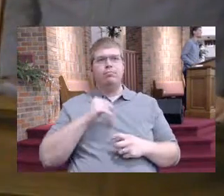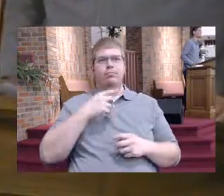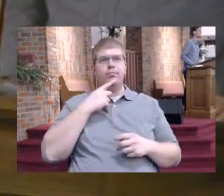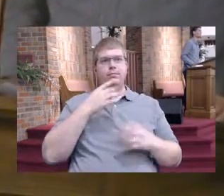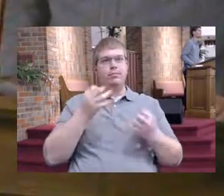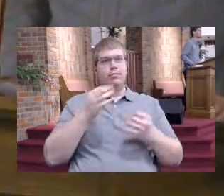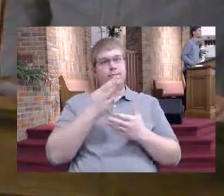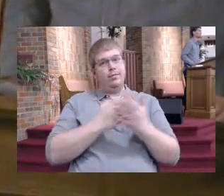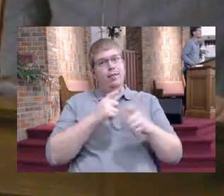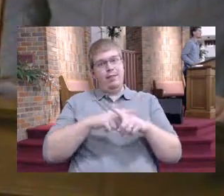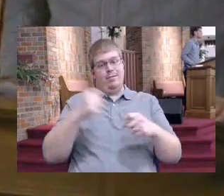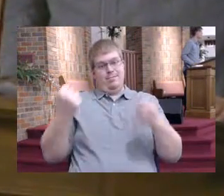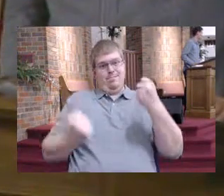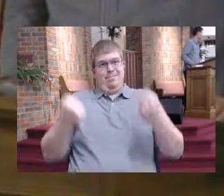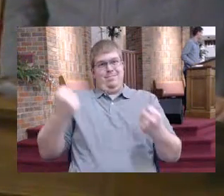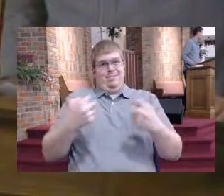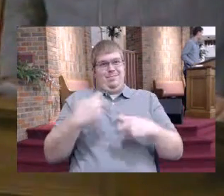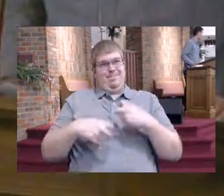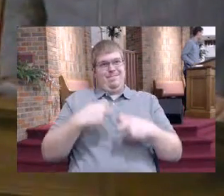trouble.